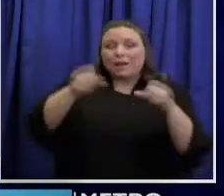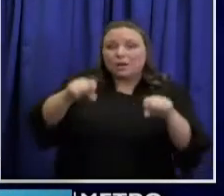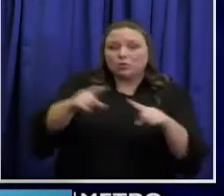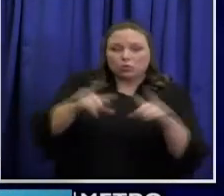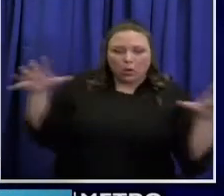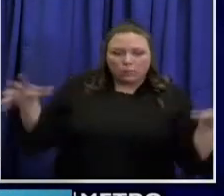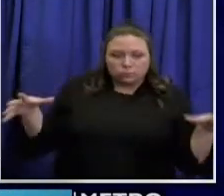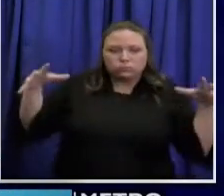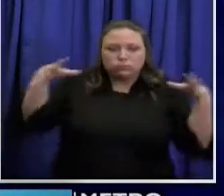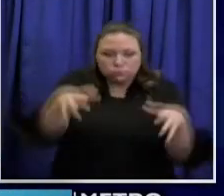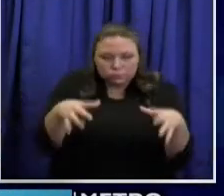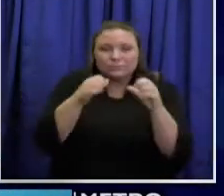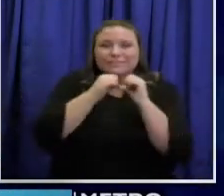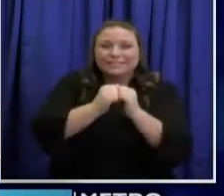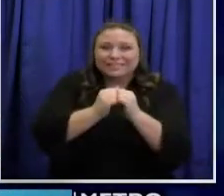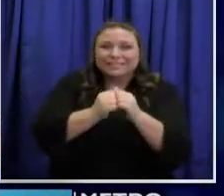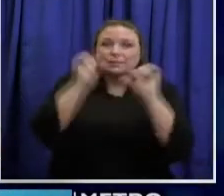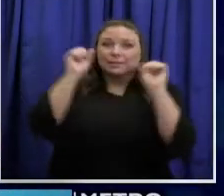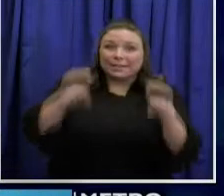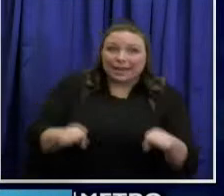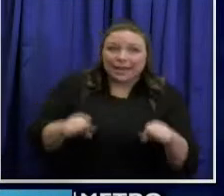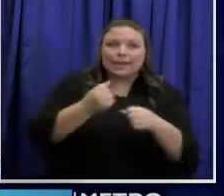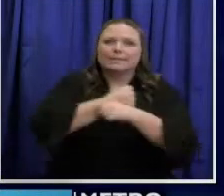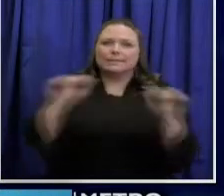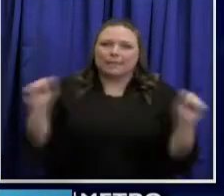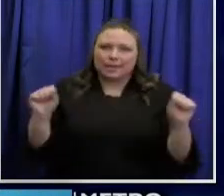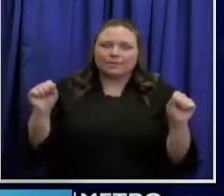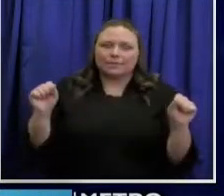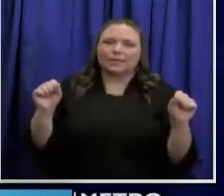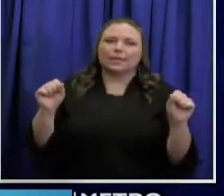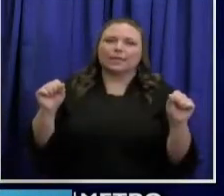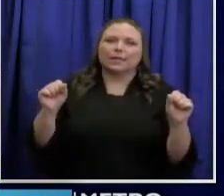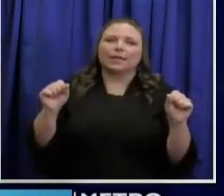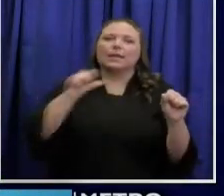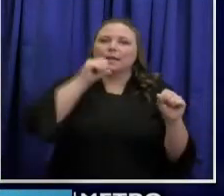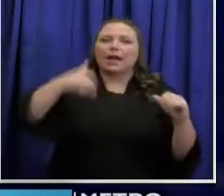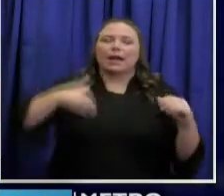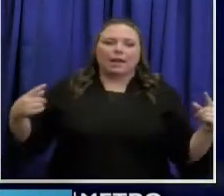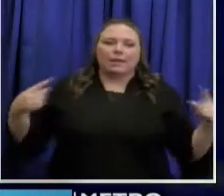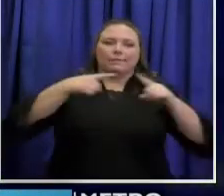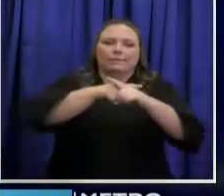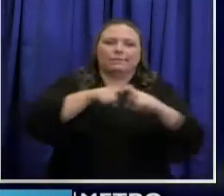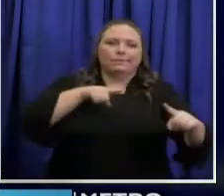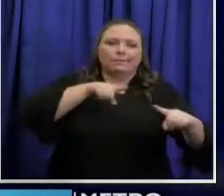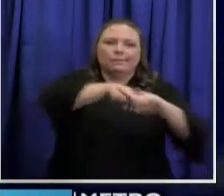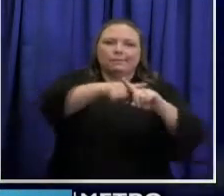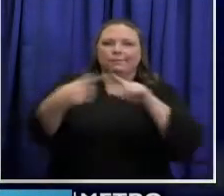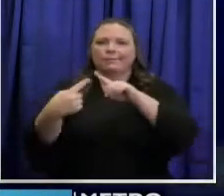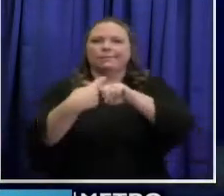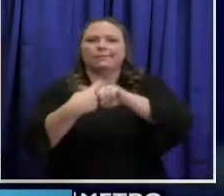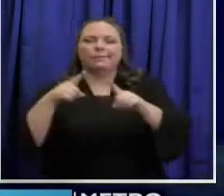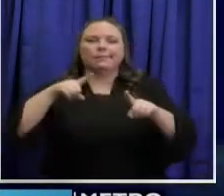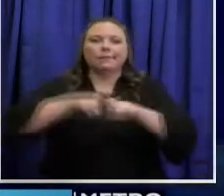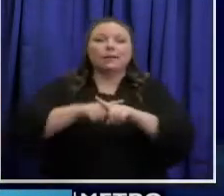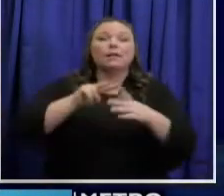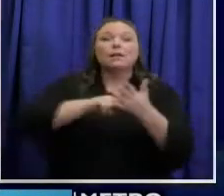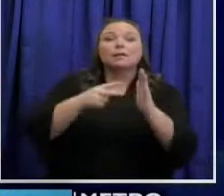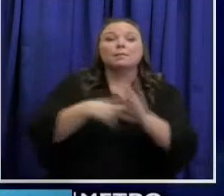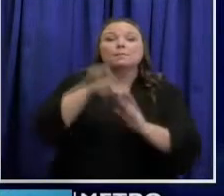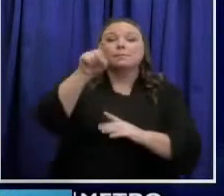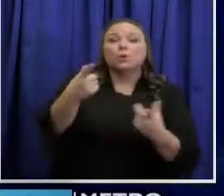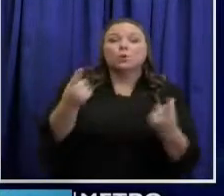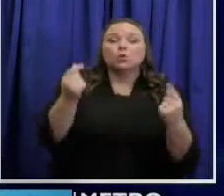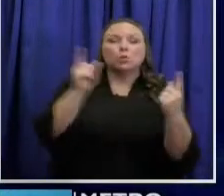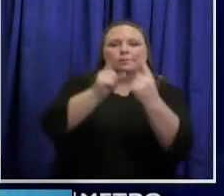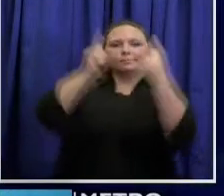group of people together and not have cross between clusters. And that requires social distancing